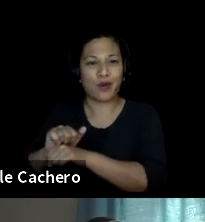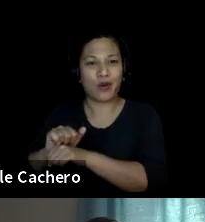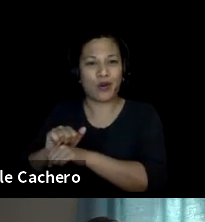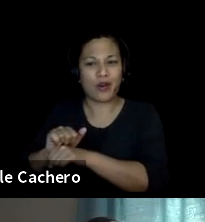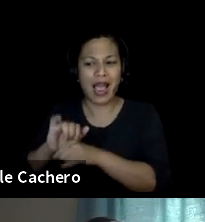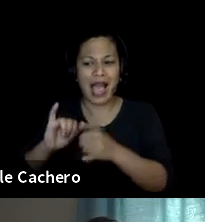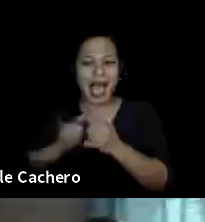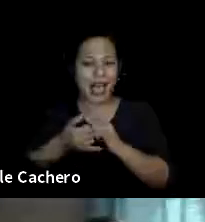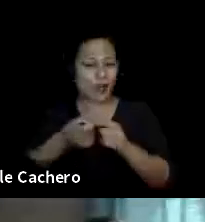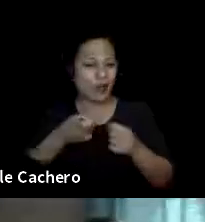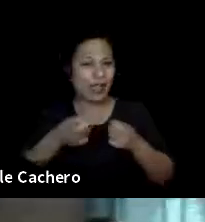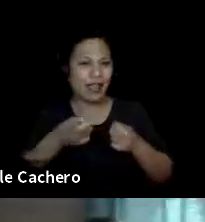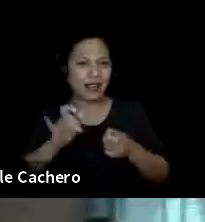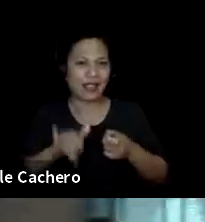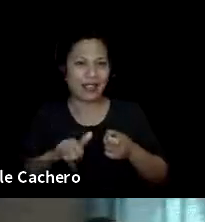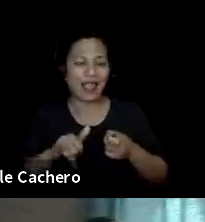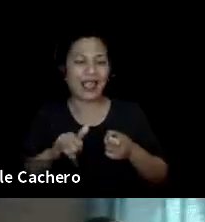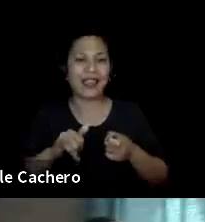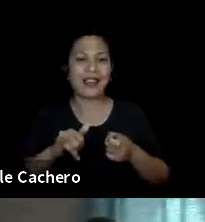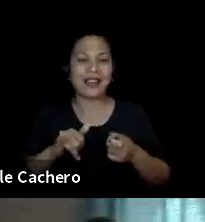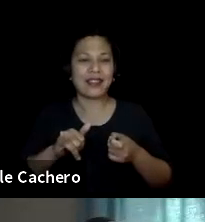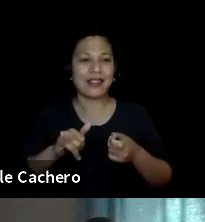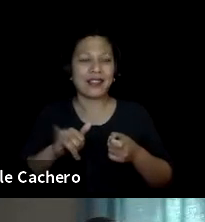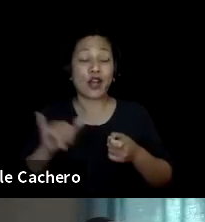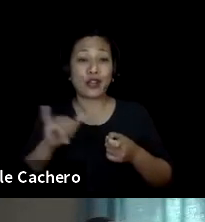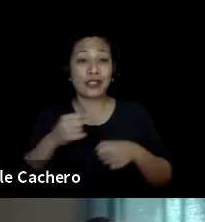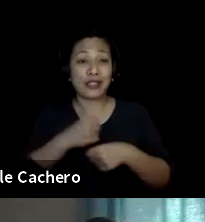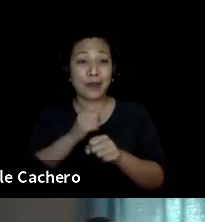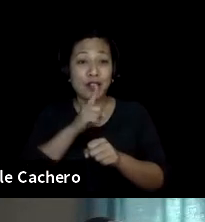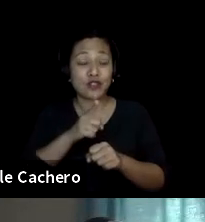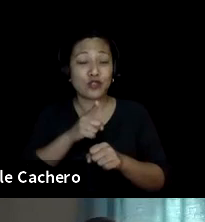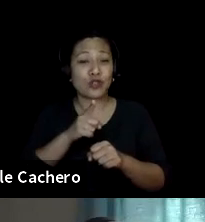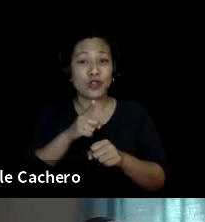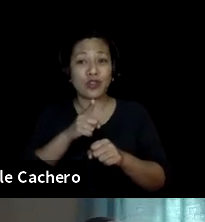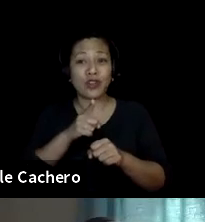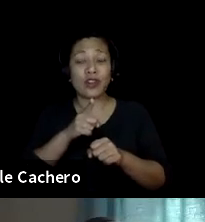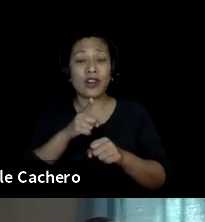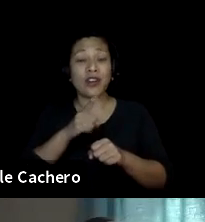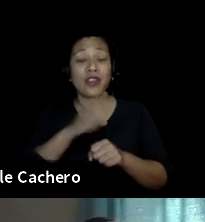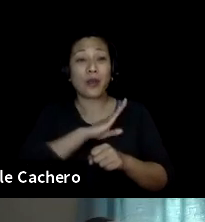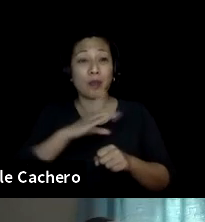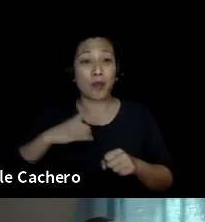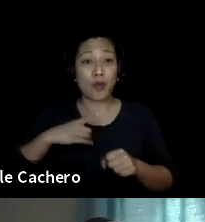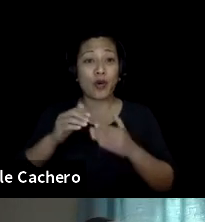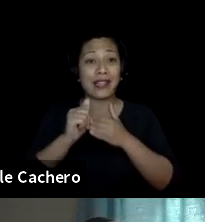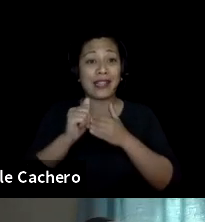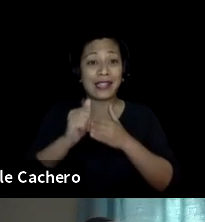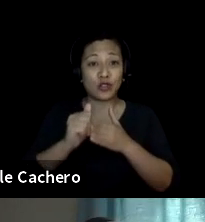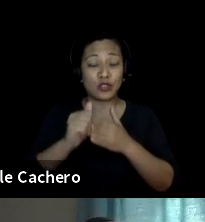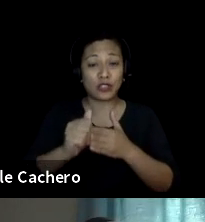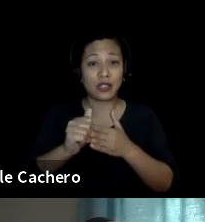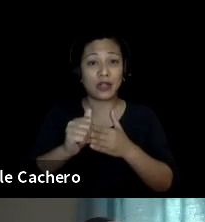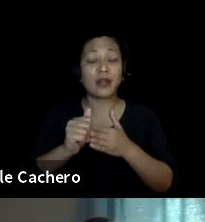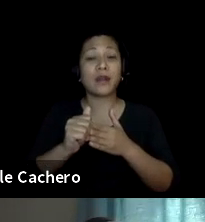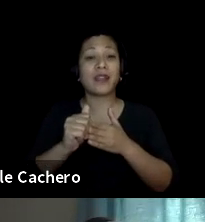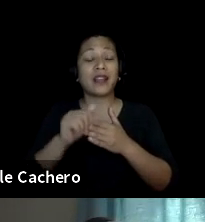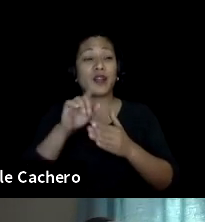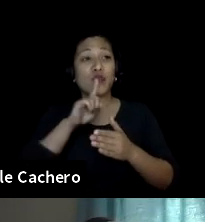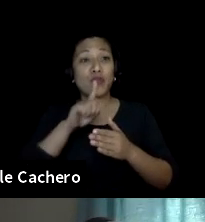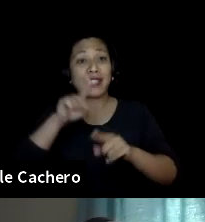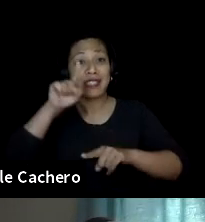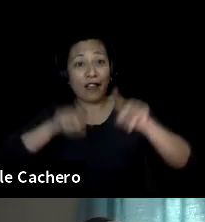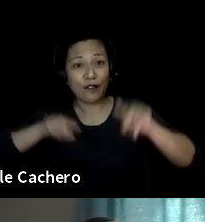that. And also wanting to ensure that the leadership of a board actually is like diverse and